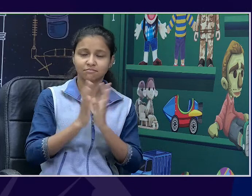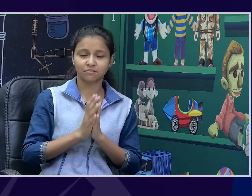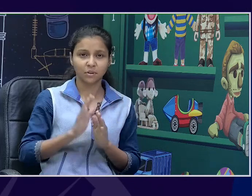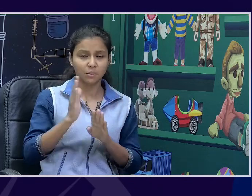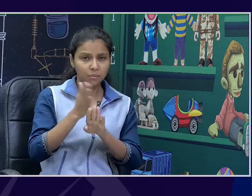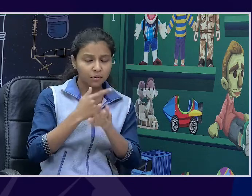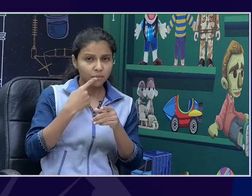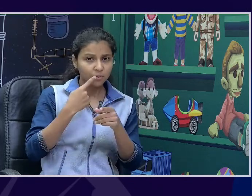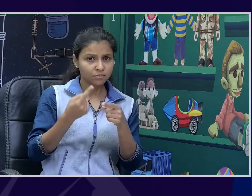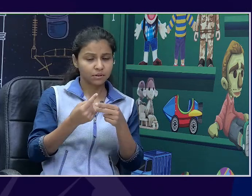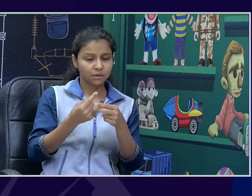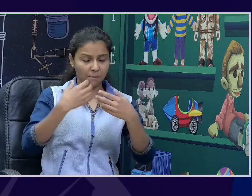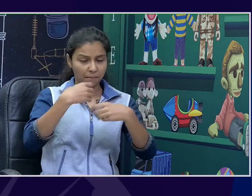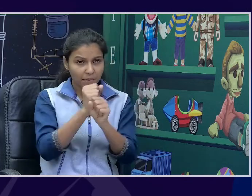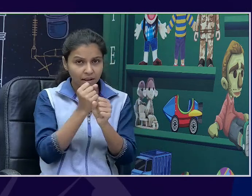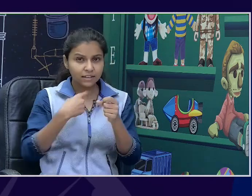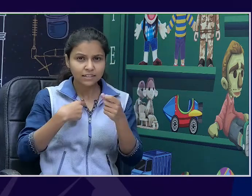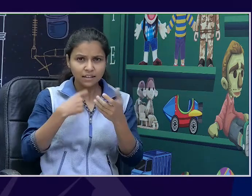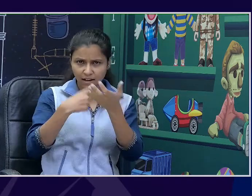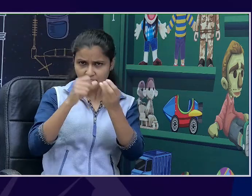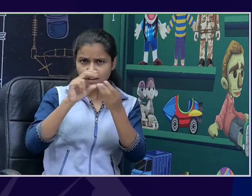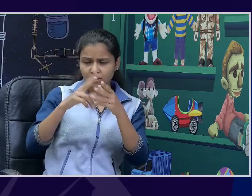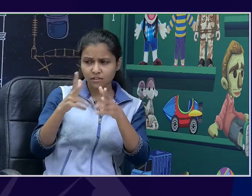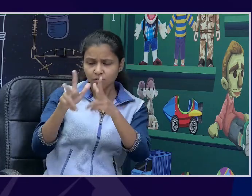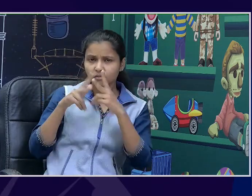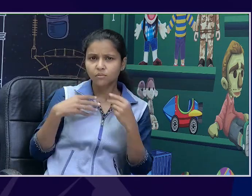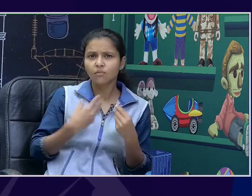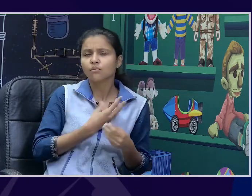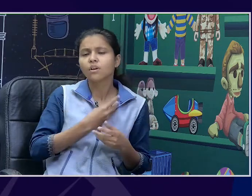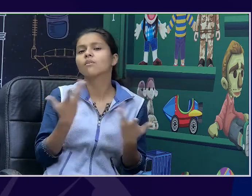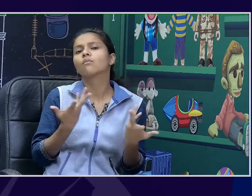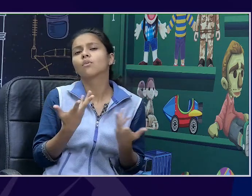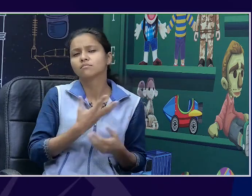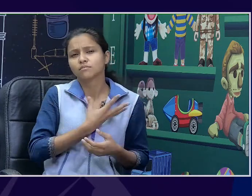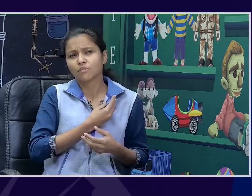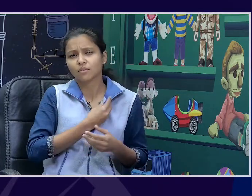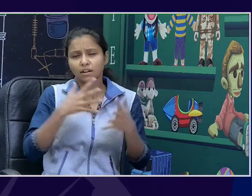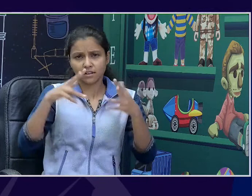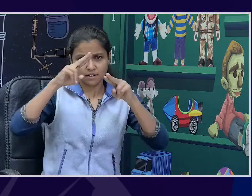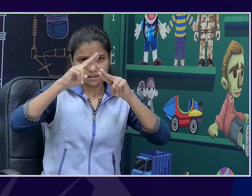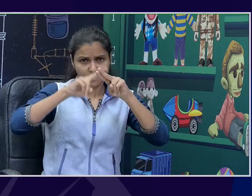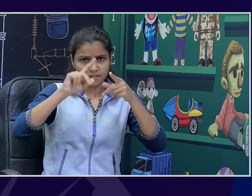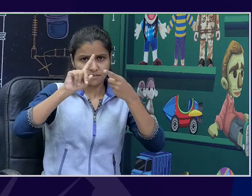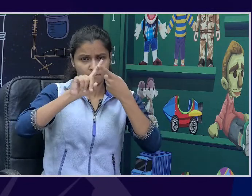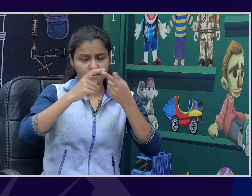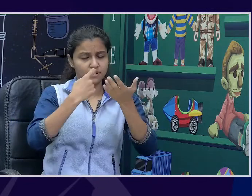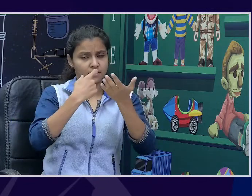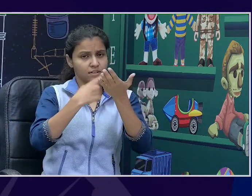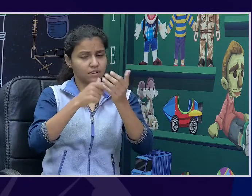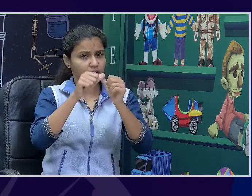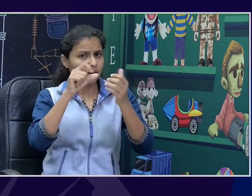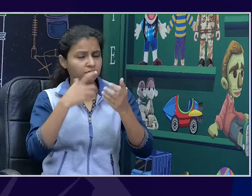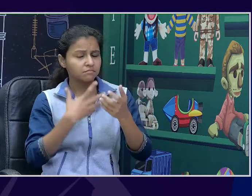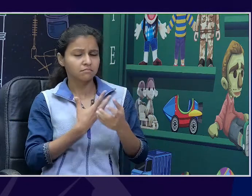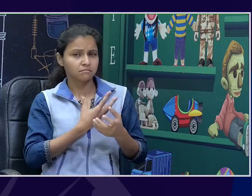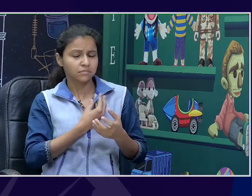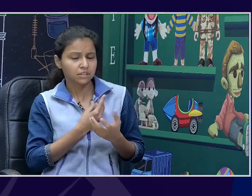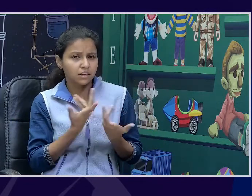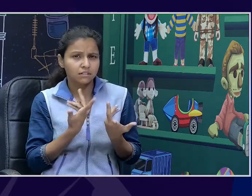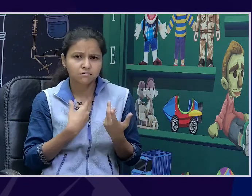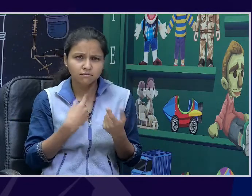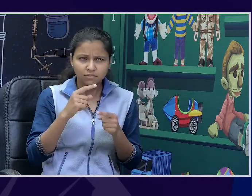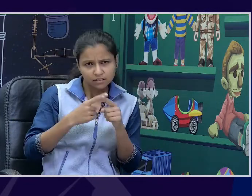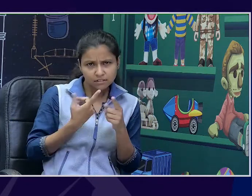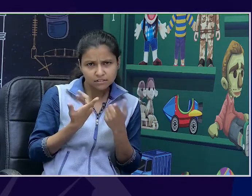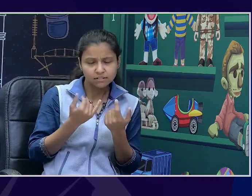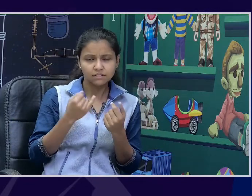we begin this chapter, so Renu, can you tell me, what do you fear? What are you scared of? I'm scared of